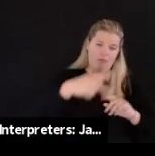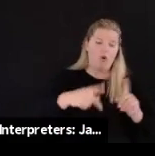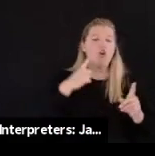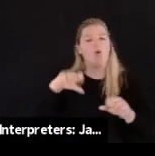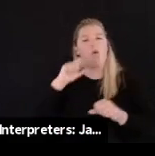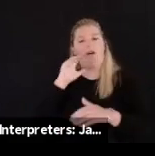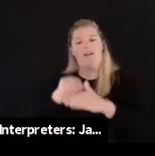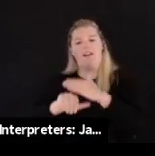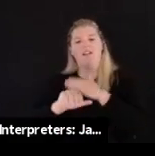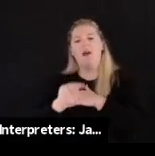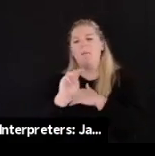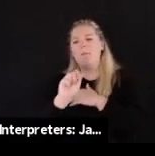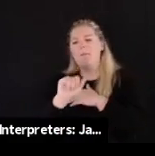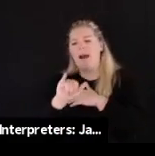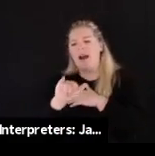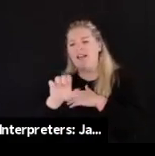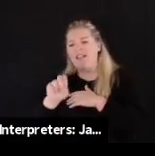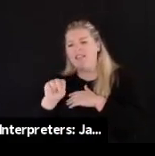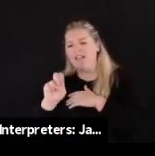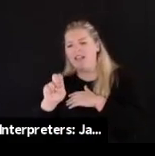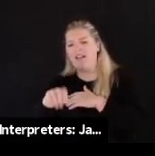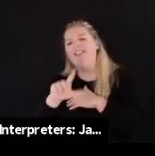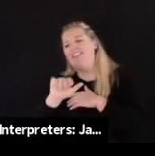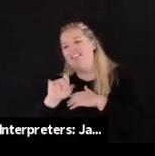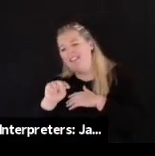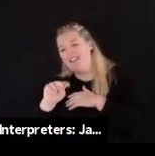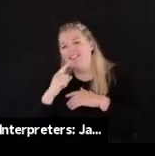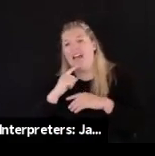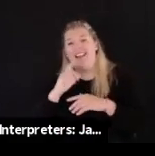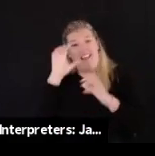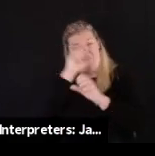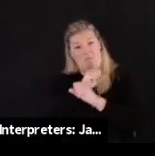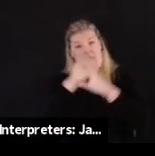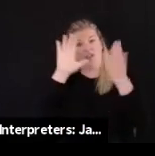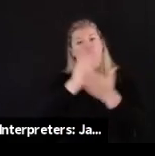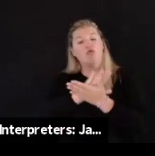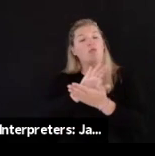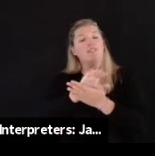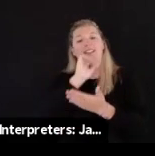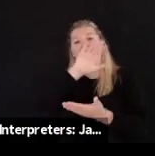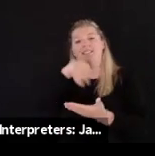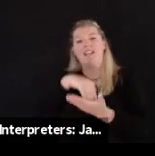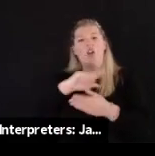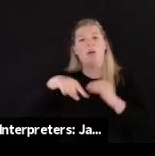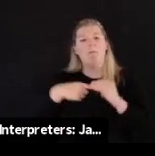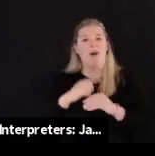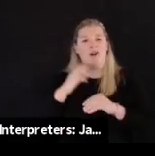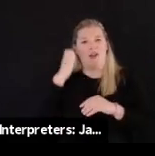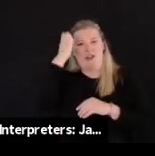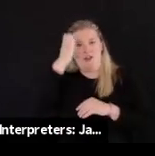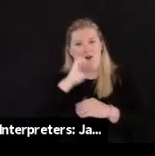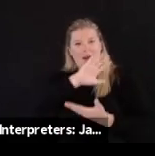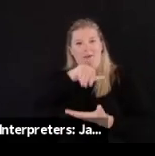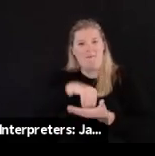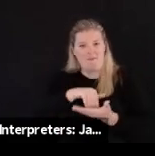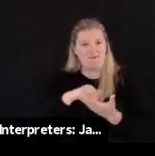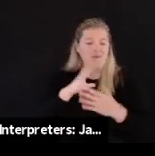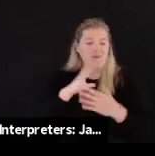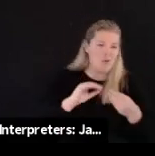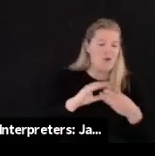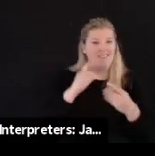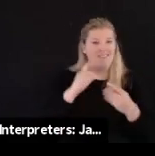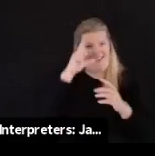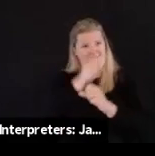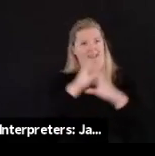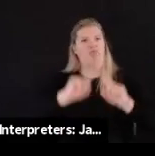Mylin stated, imagine schools that are not centered around the history and knowledge of Eurocentric ideas and stories.